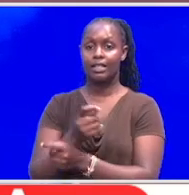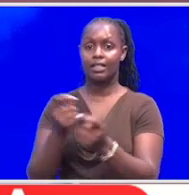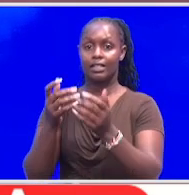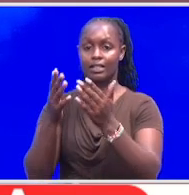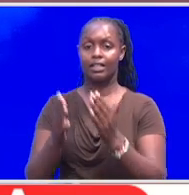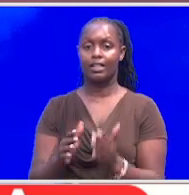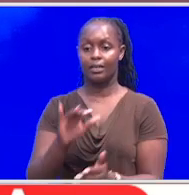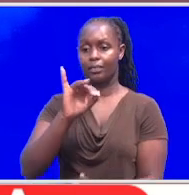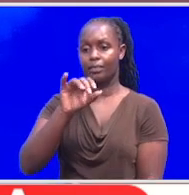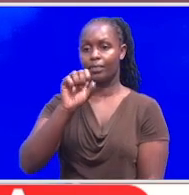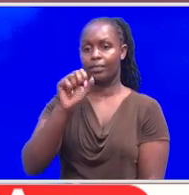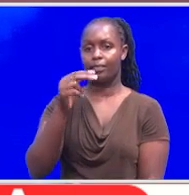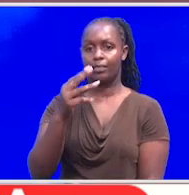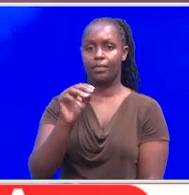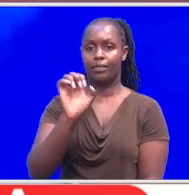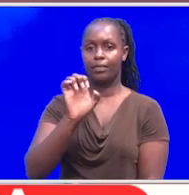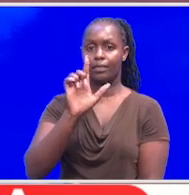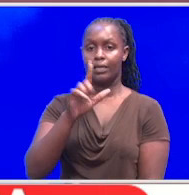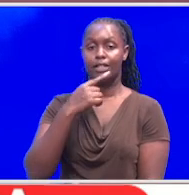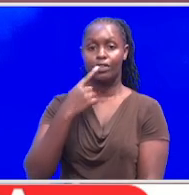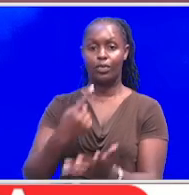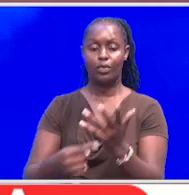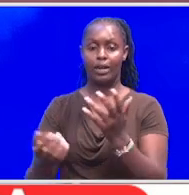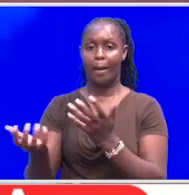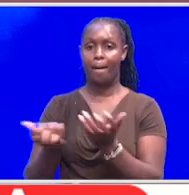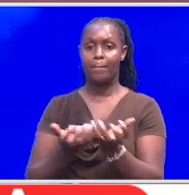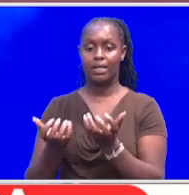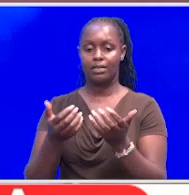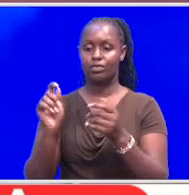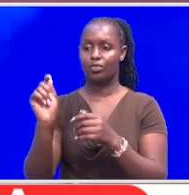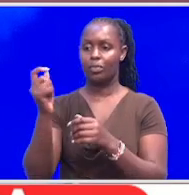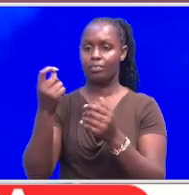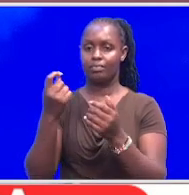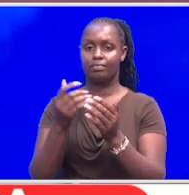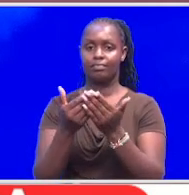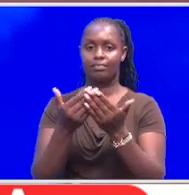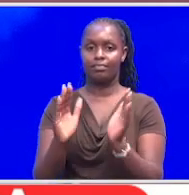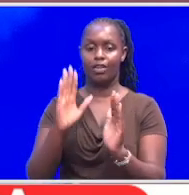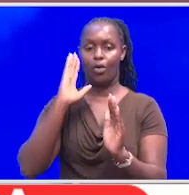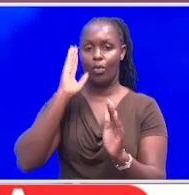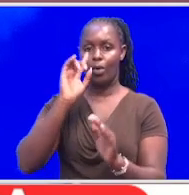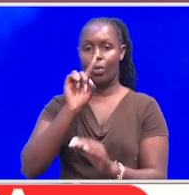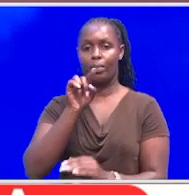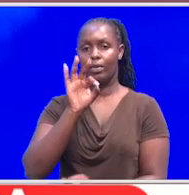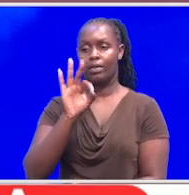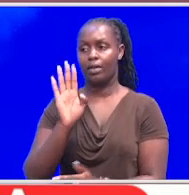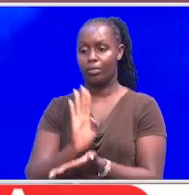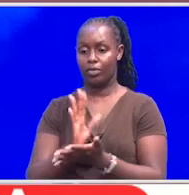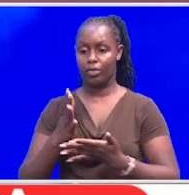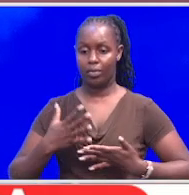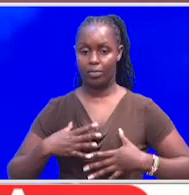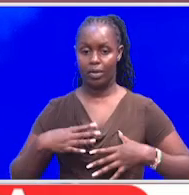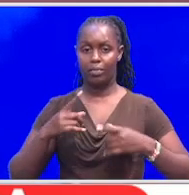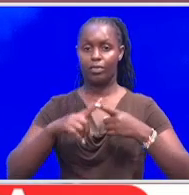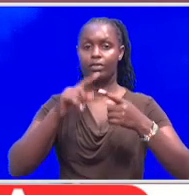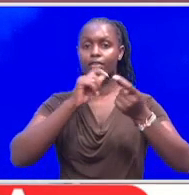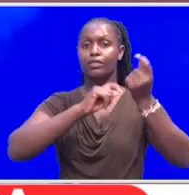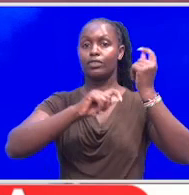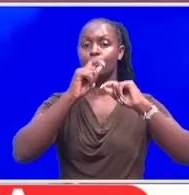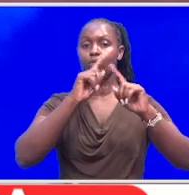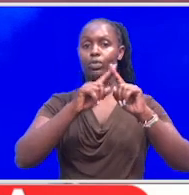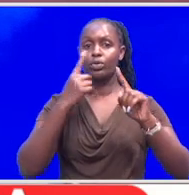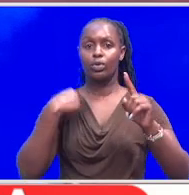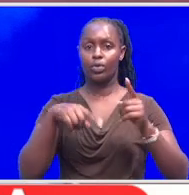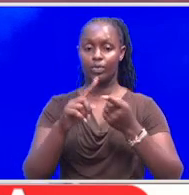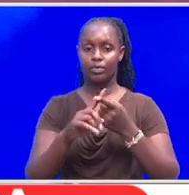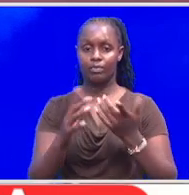is Ishmael Bet, says this would open up Kenyan businesses to a 1.3 billion people market, revolutionizing trade